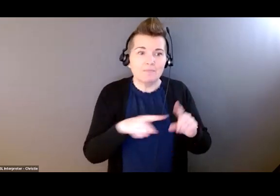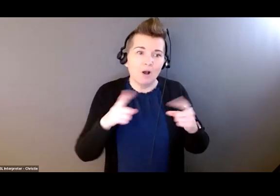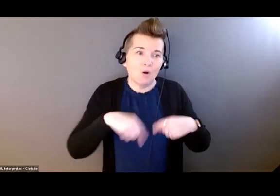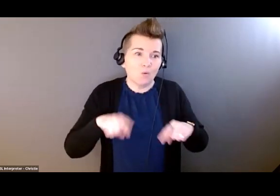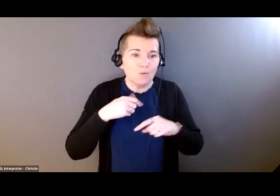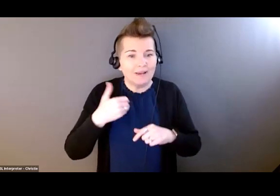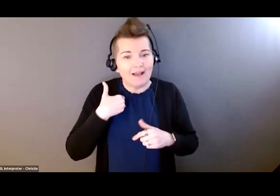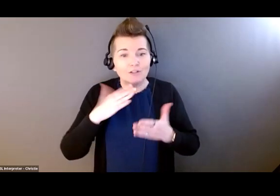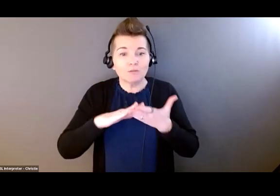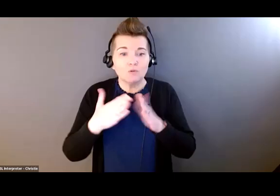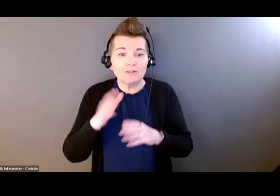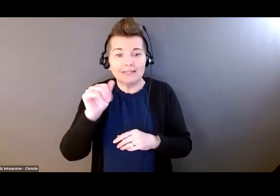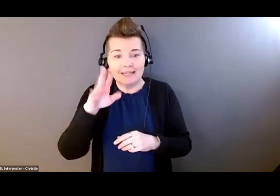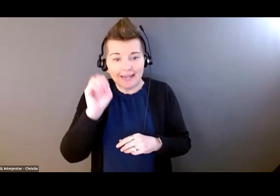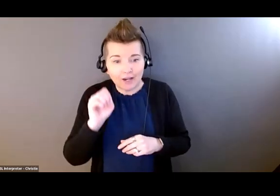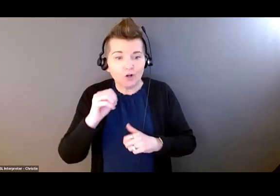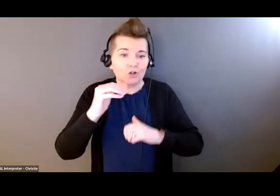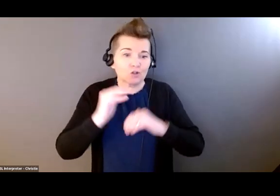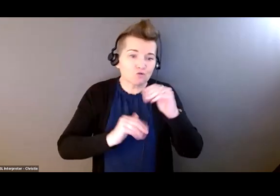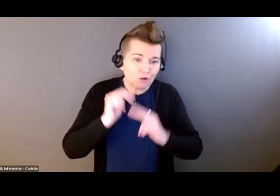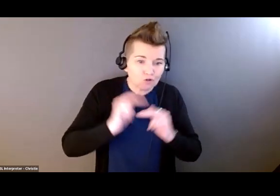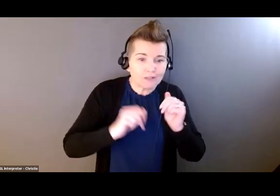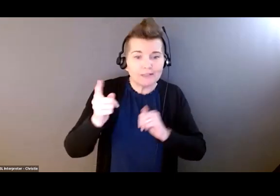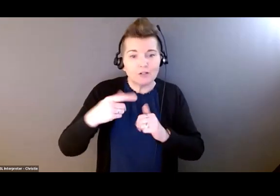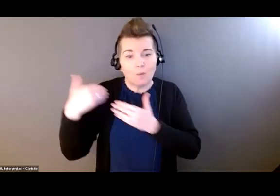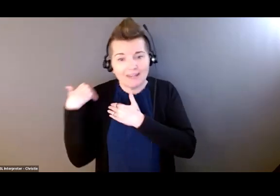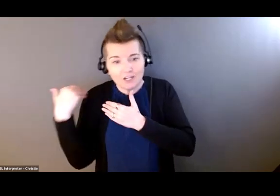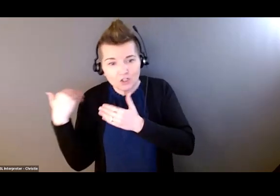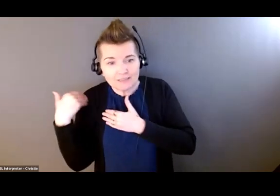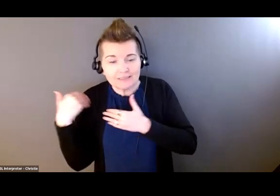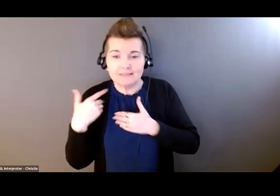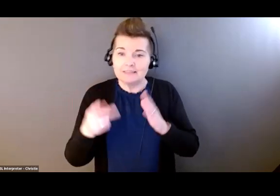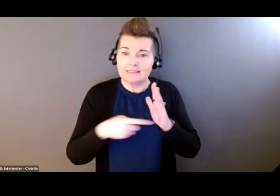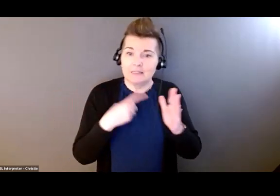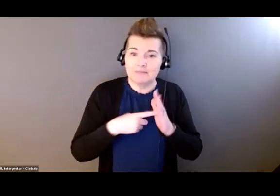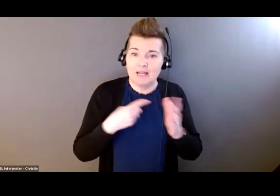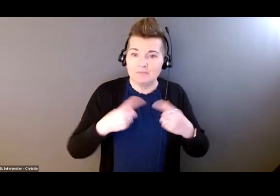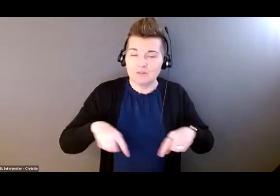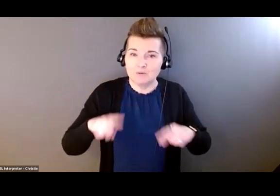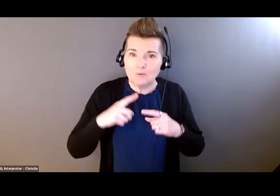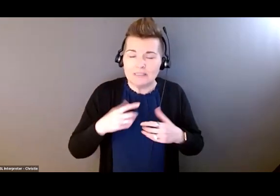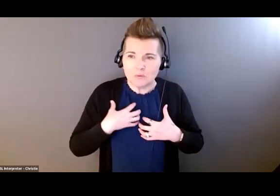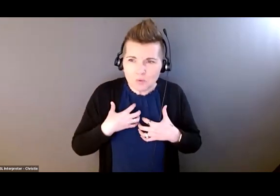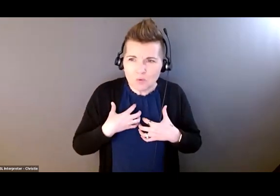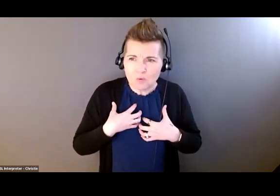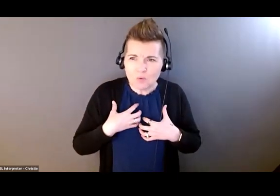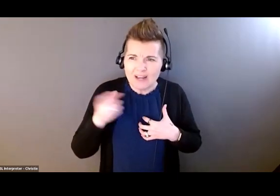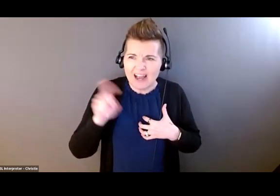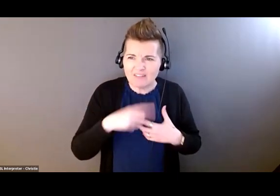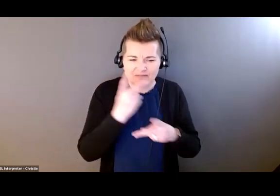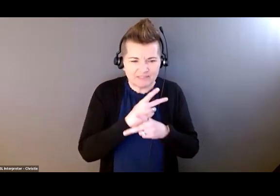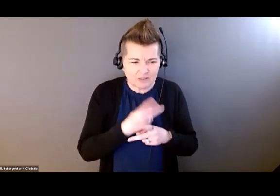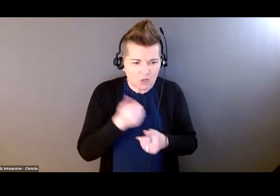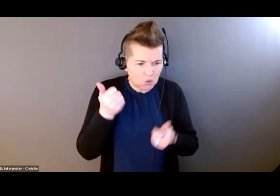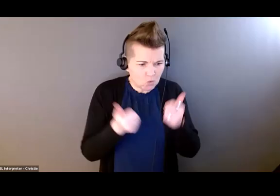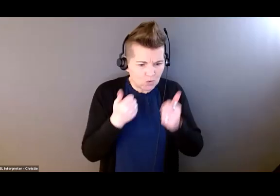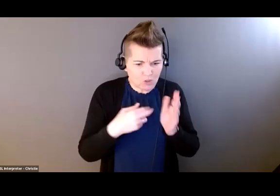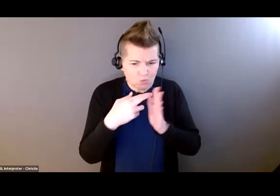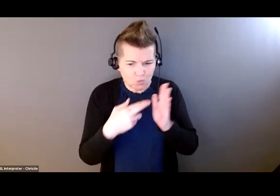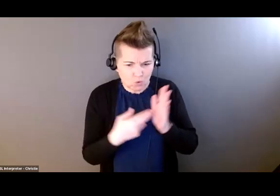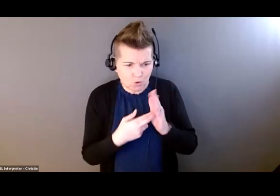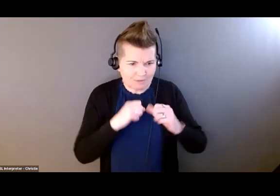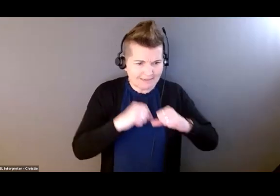just success stories. Constructual obligations and community care are intentions, and the intentions are